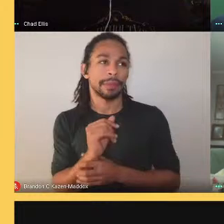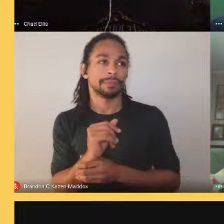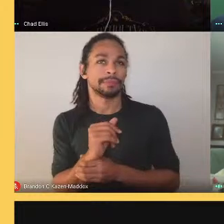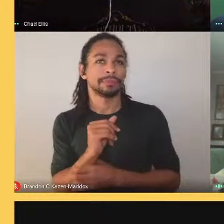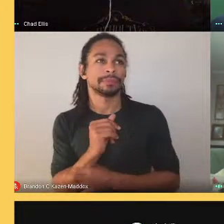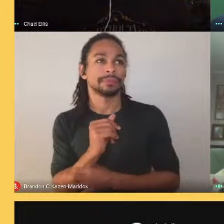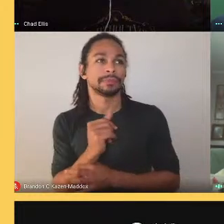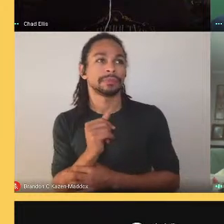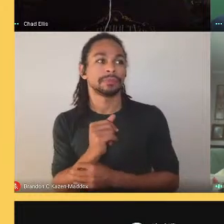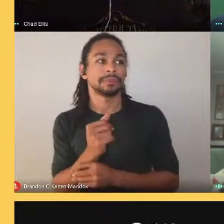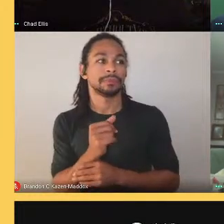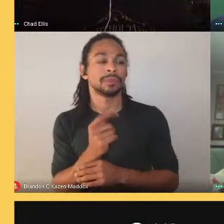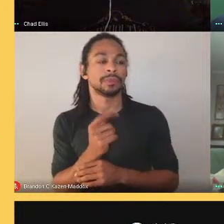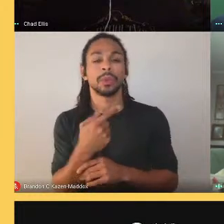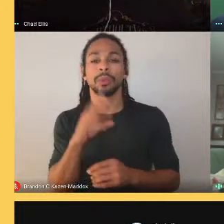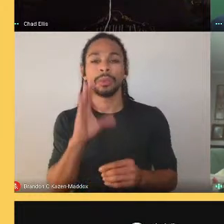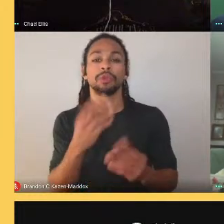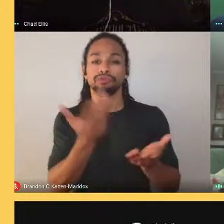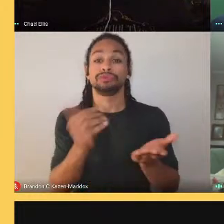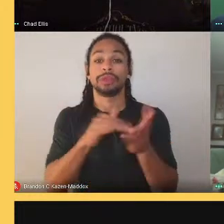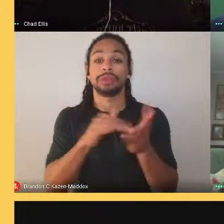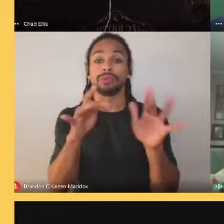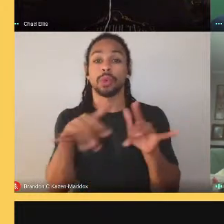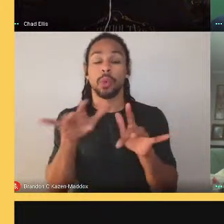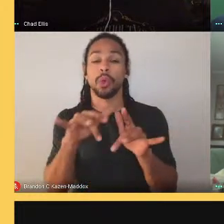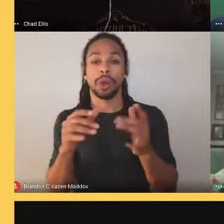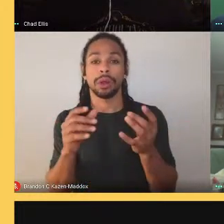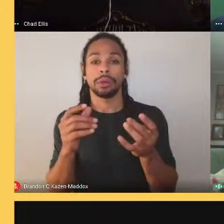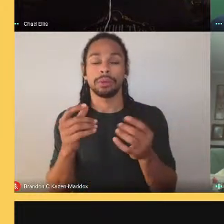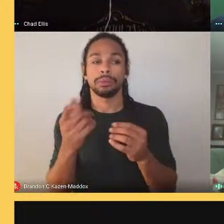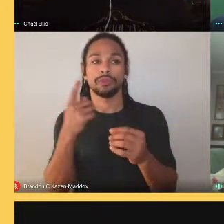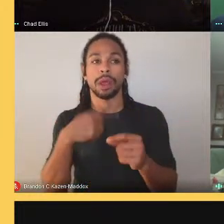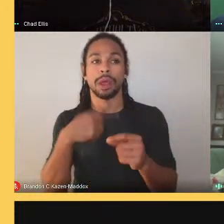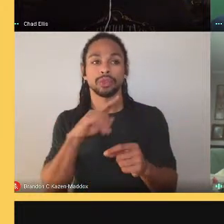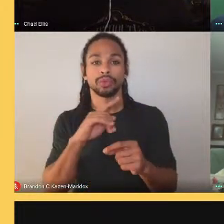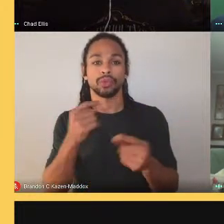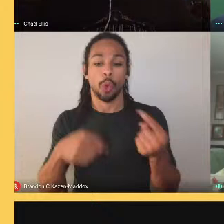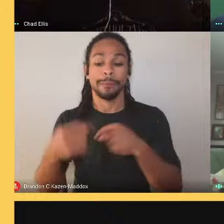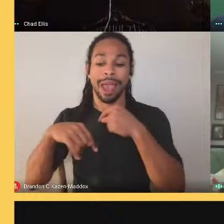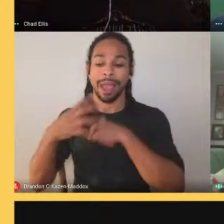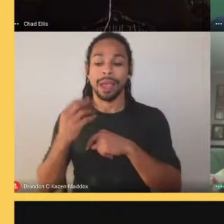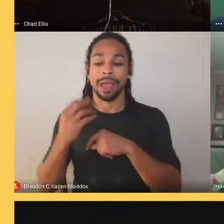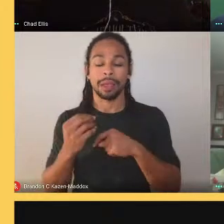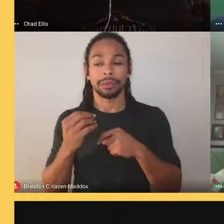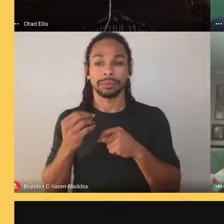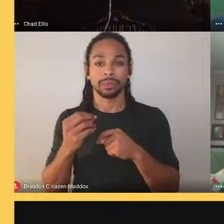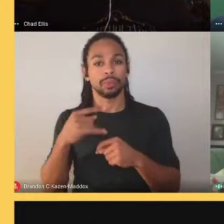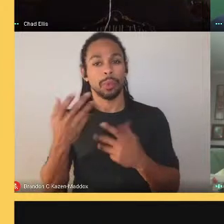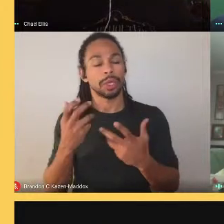kind of go back and redo. We wanted to kind of maintain some of the authenticity to it while we're at it.